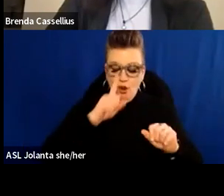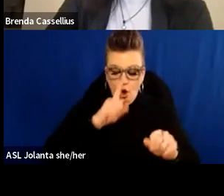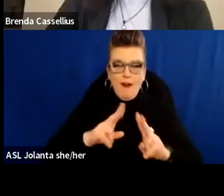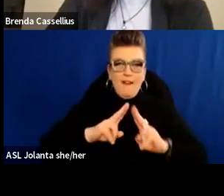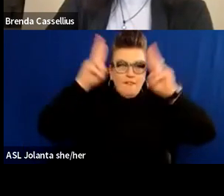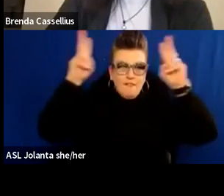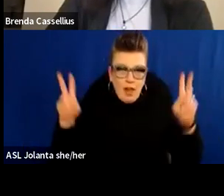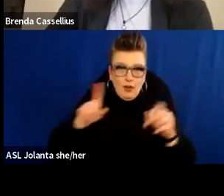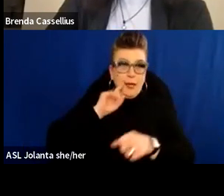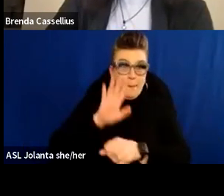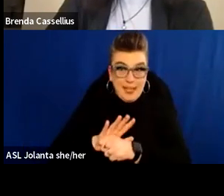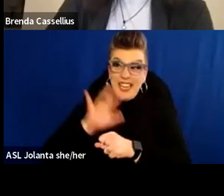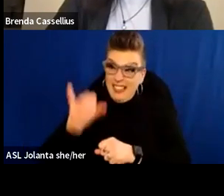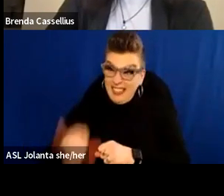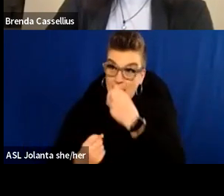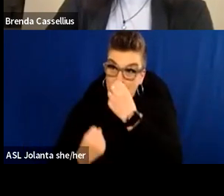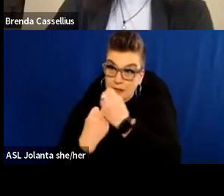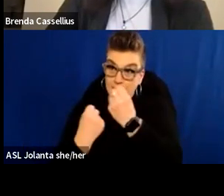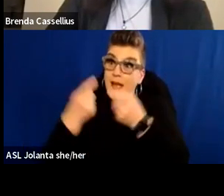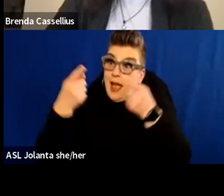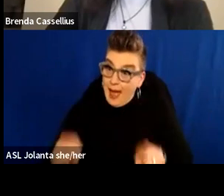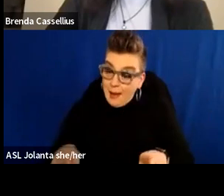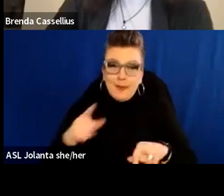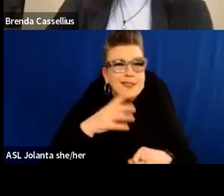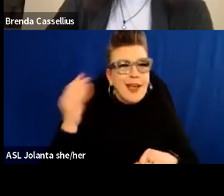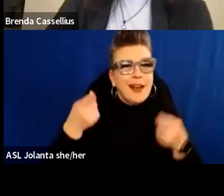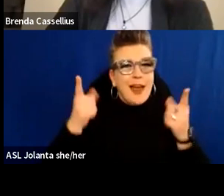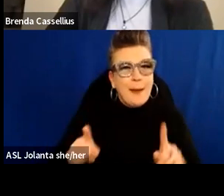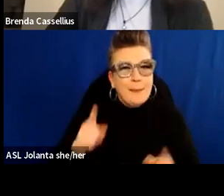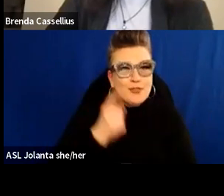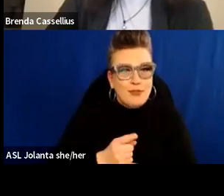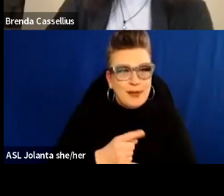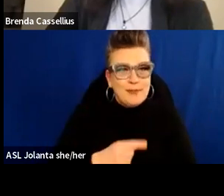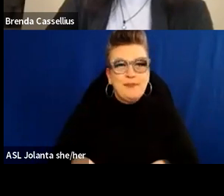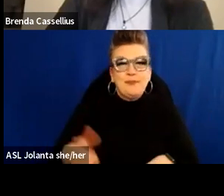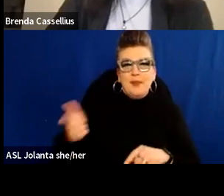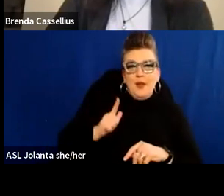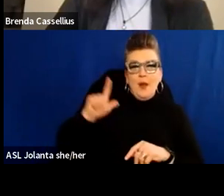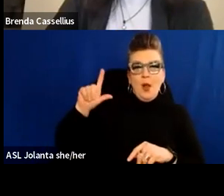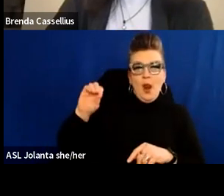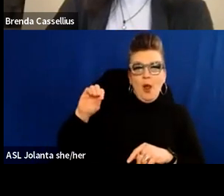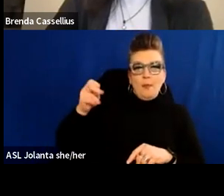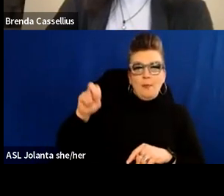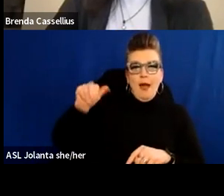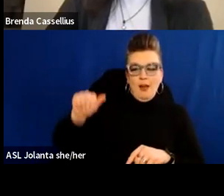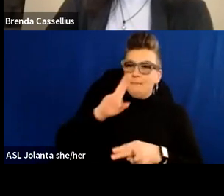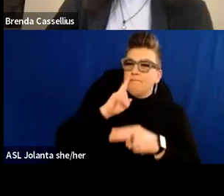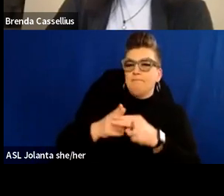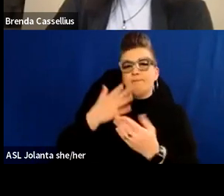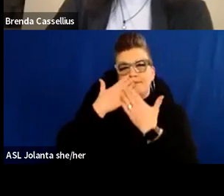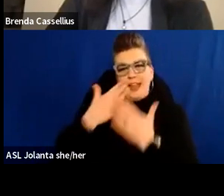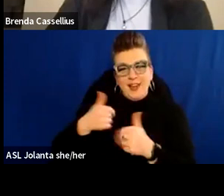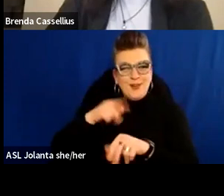that happens and it happens right i appreciate that i'm looking forward to digging in deeper in the coming weeks or months thank